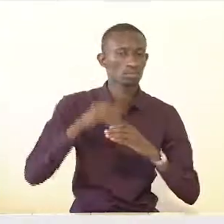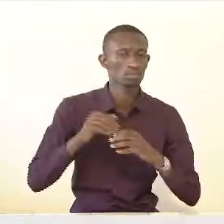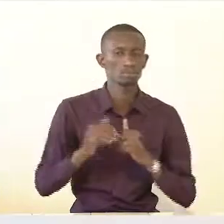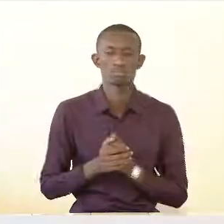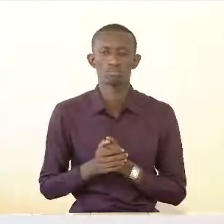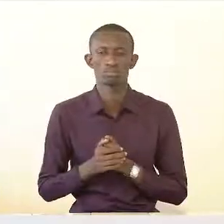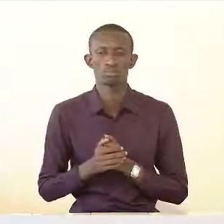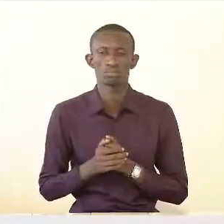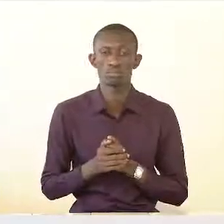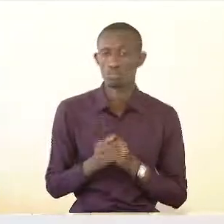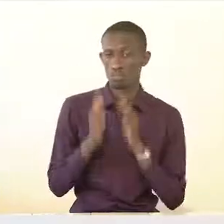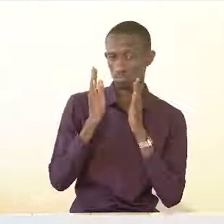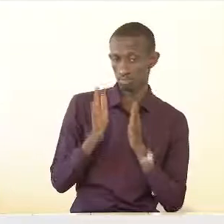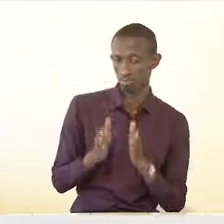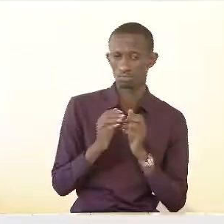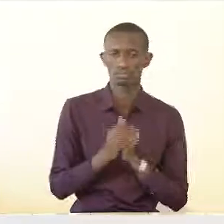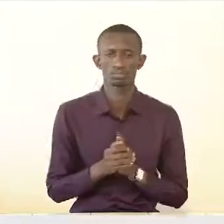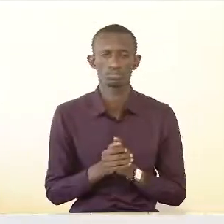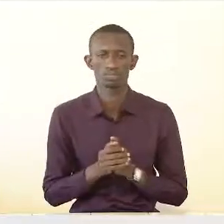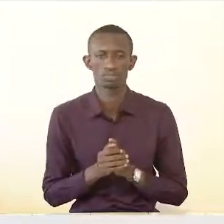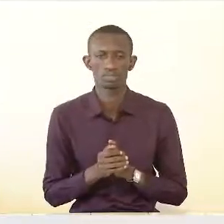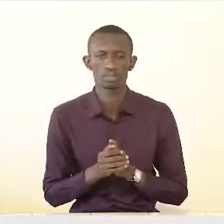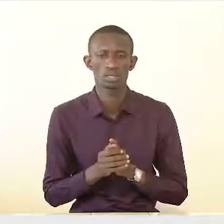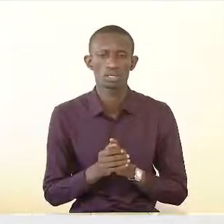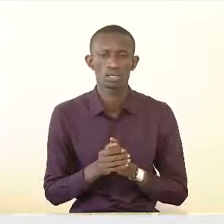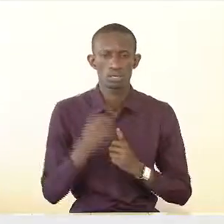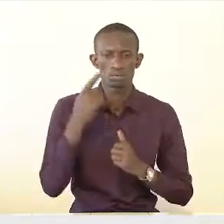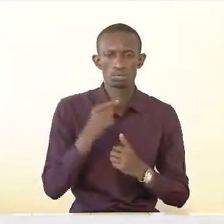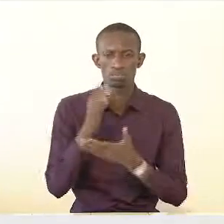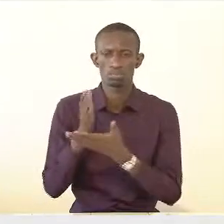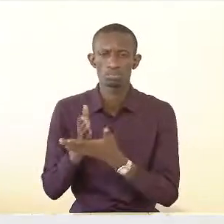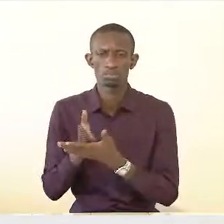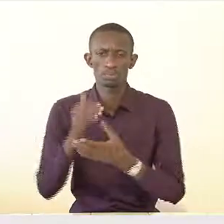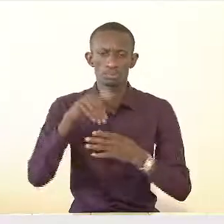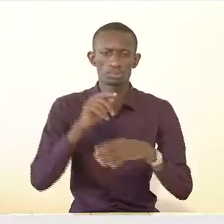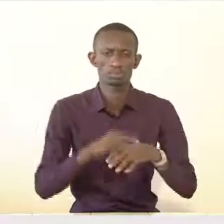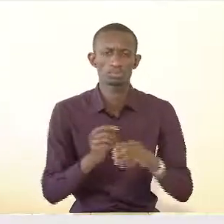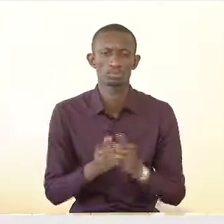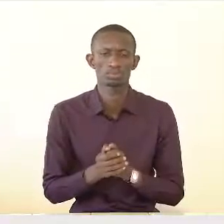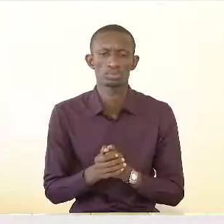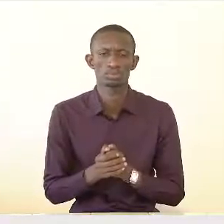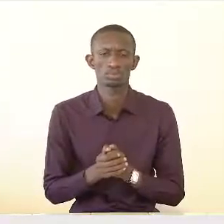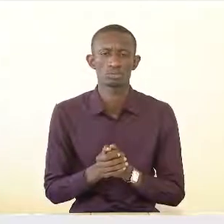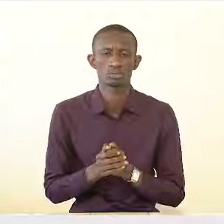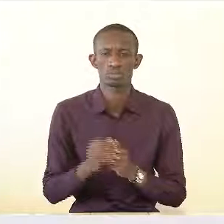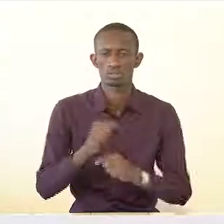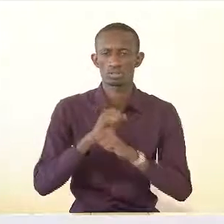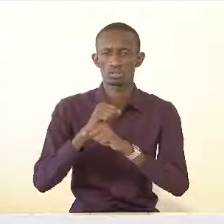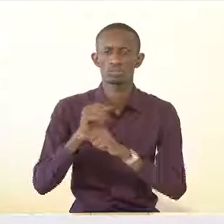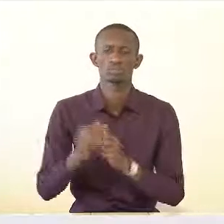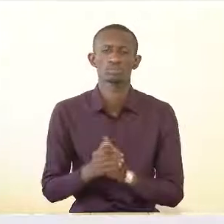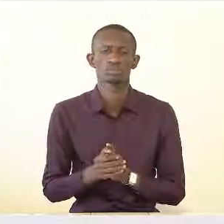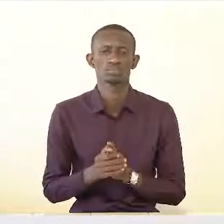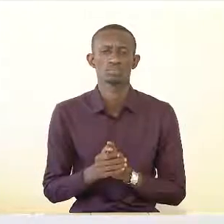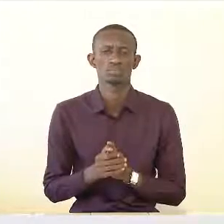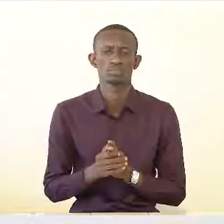receptors in the skin. We also have to discuss about sweating. We talk about sweating and even shivering. So